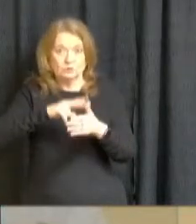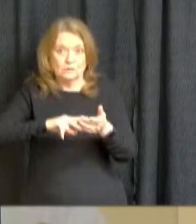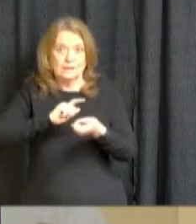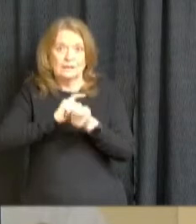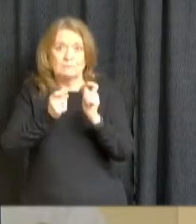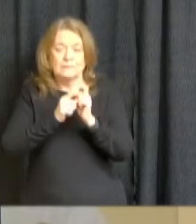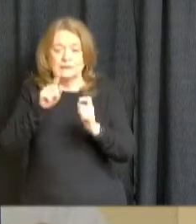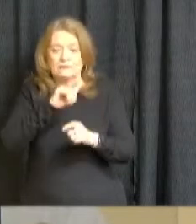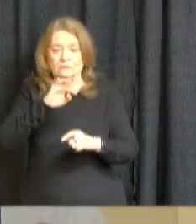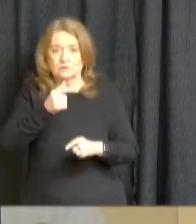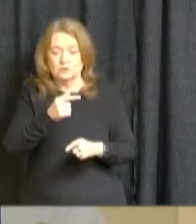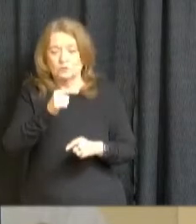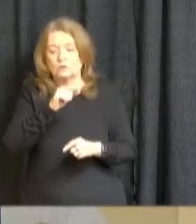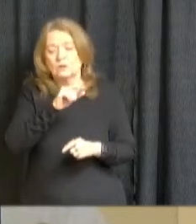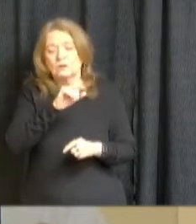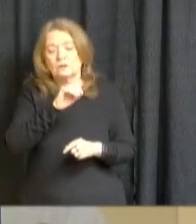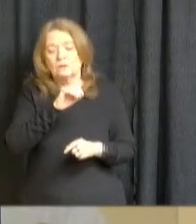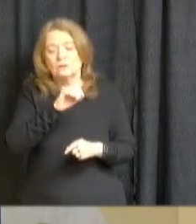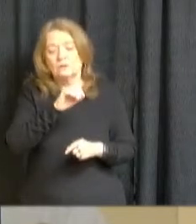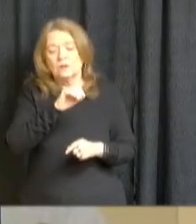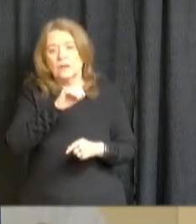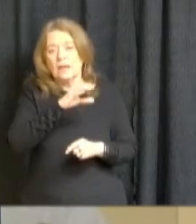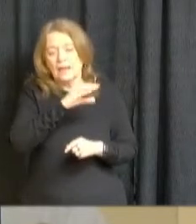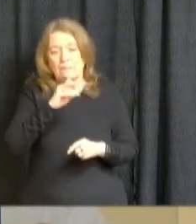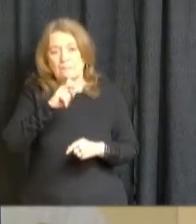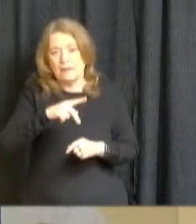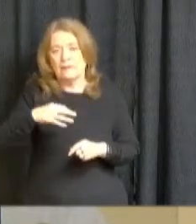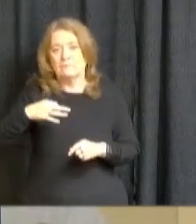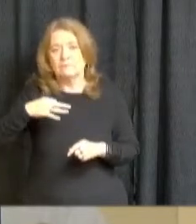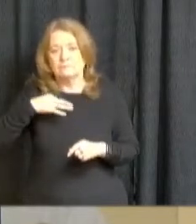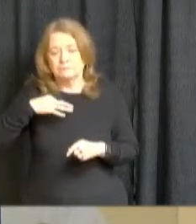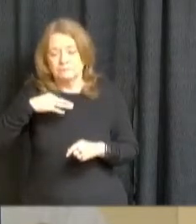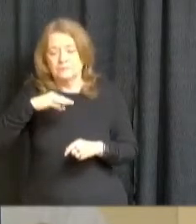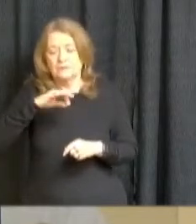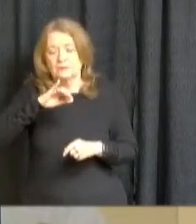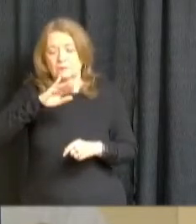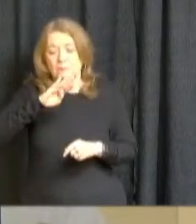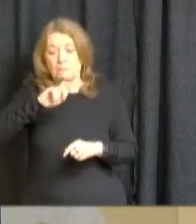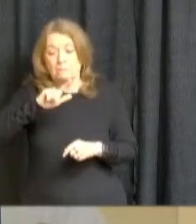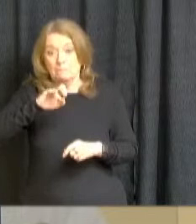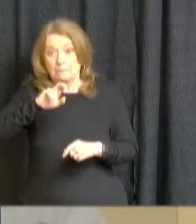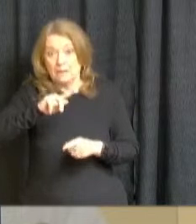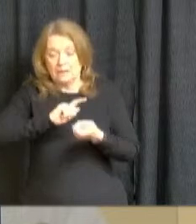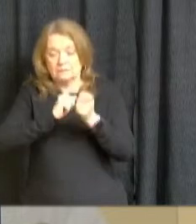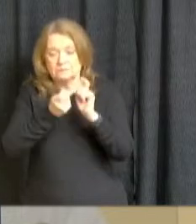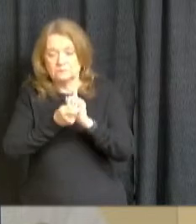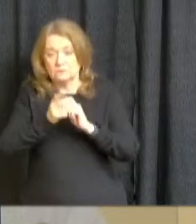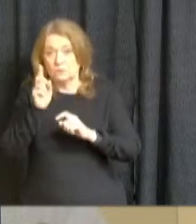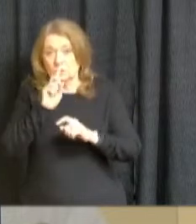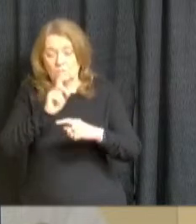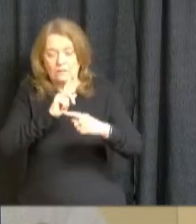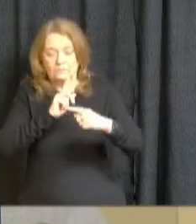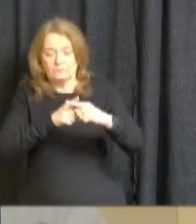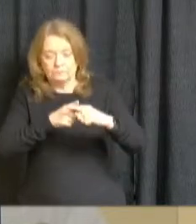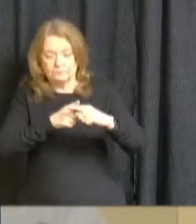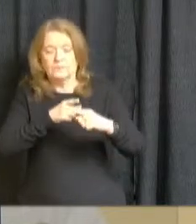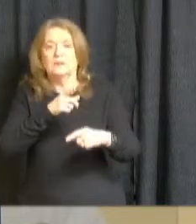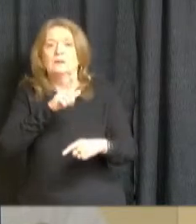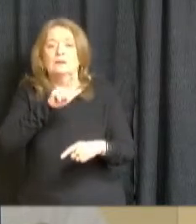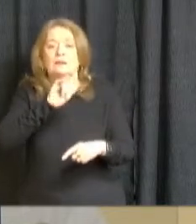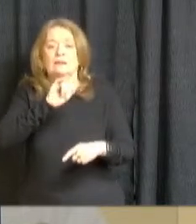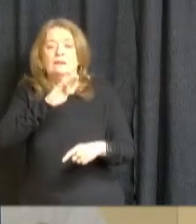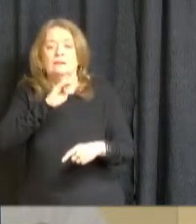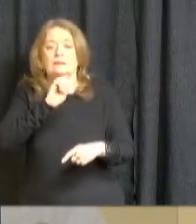the zoning ordinance and map of the city of Clarksville, application of Jonathan Blick for zone change on property located at the intersection